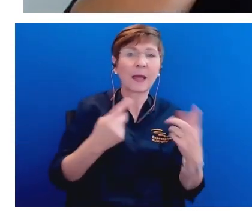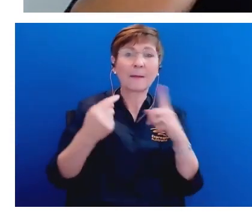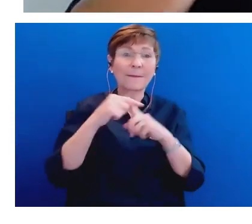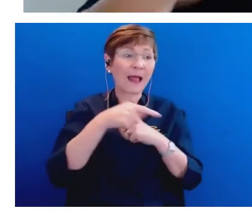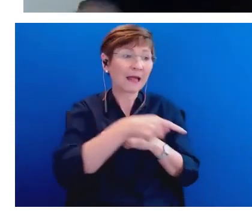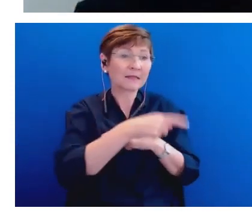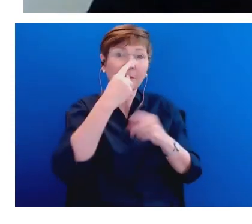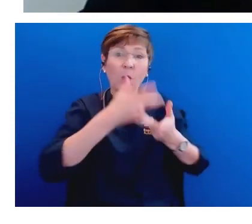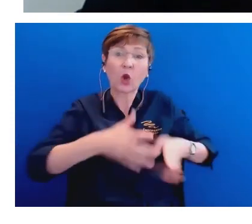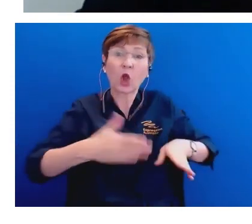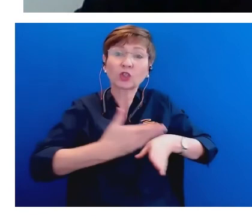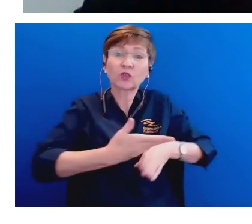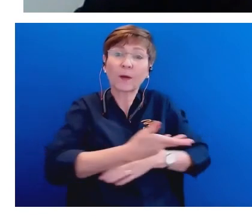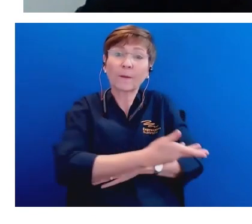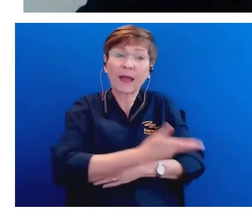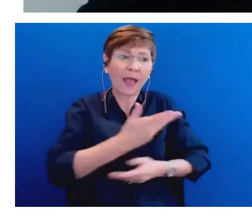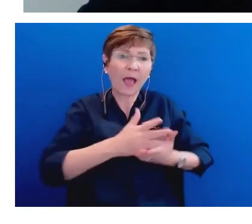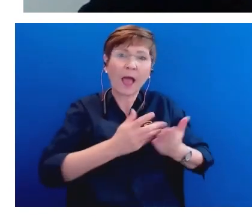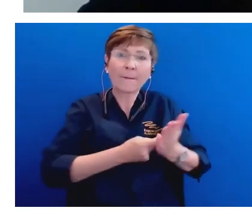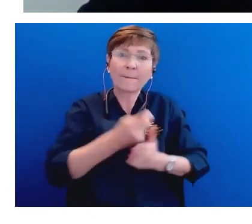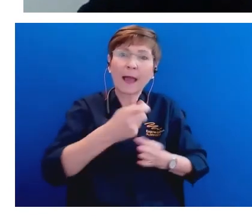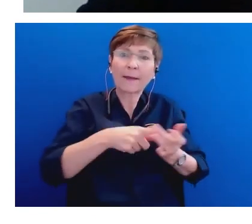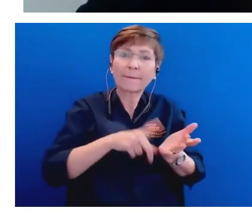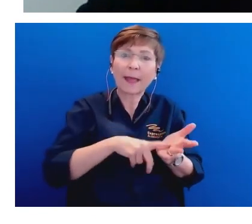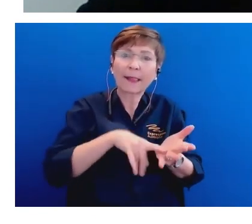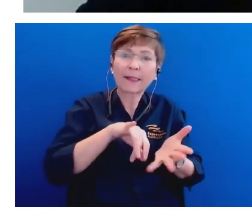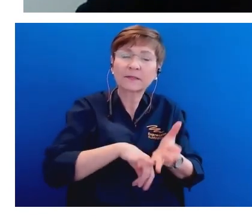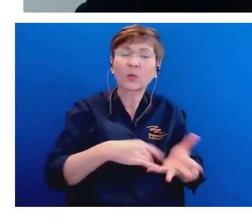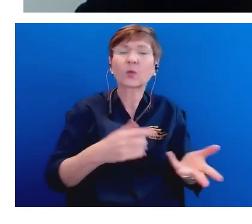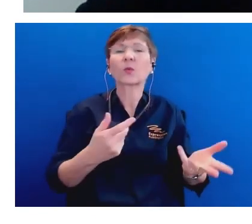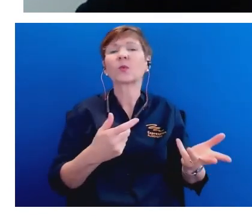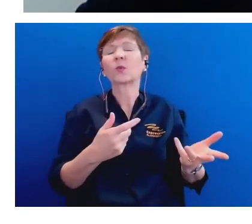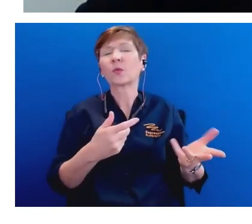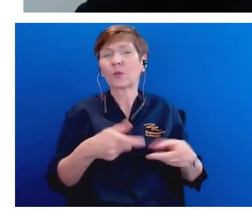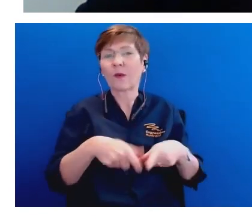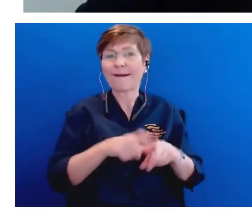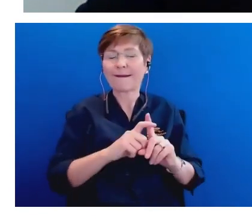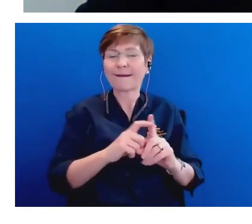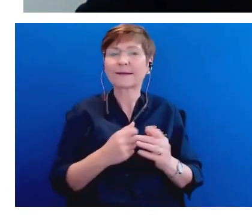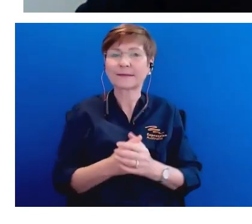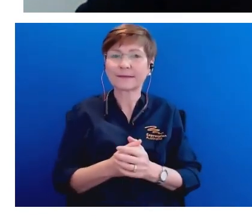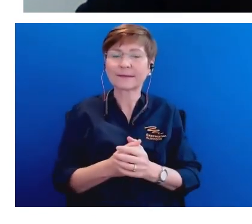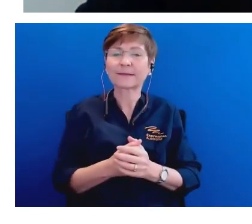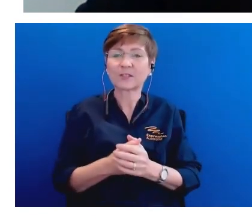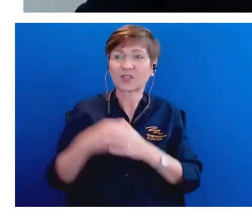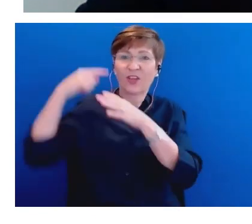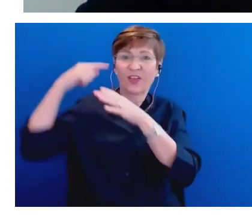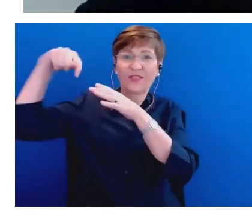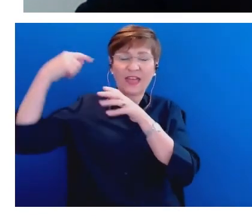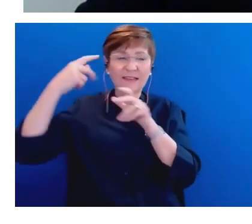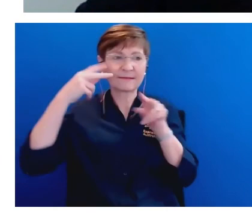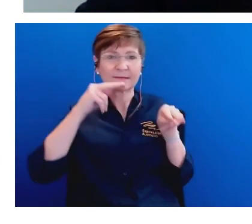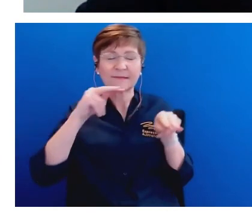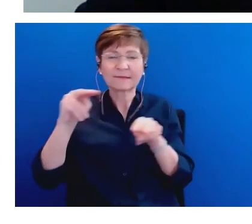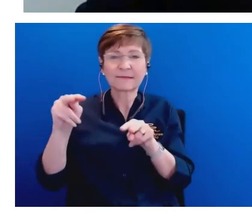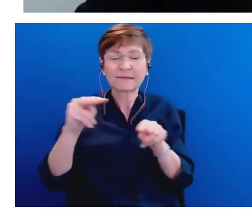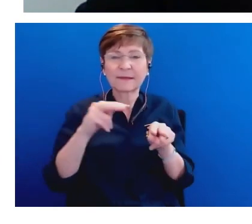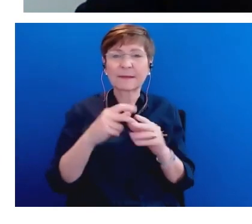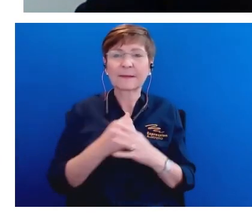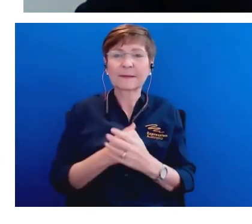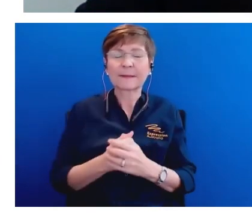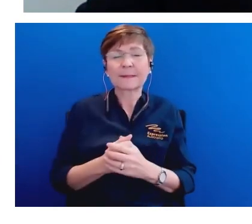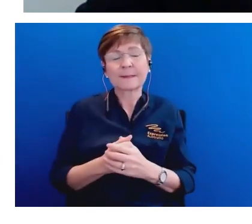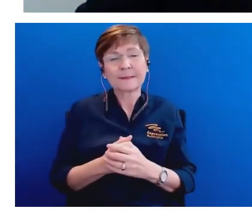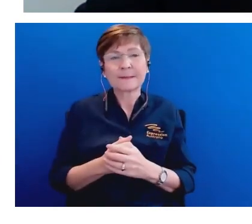to pay their bills or having much bills and so on. The extent to which those are accessible is an